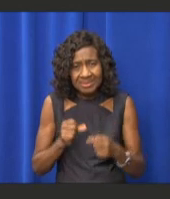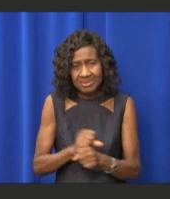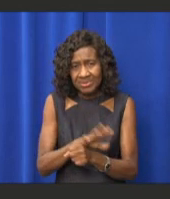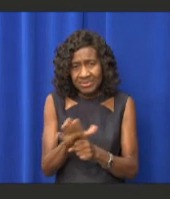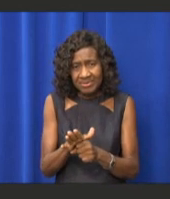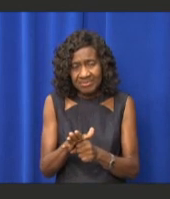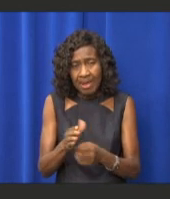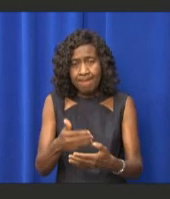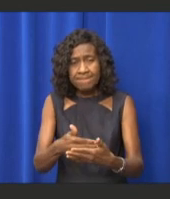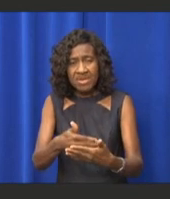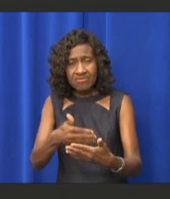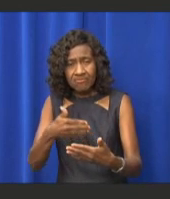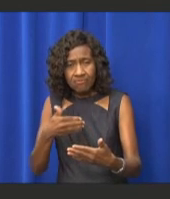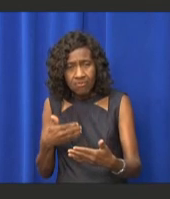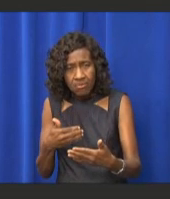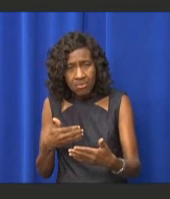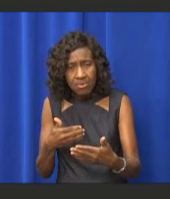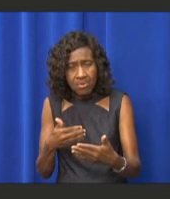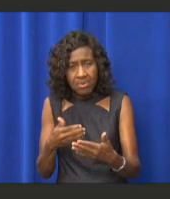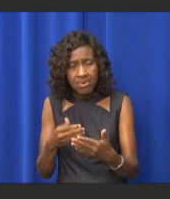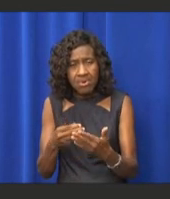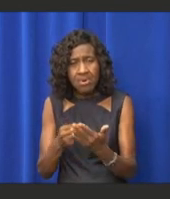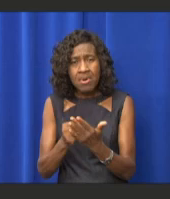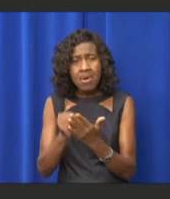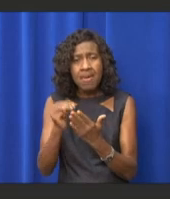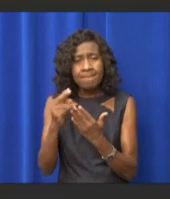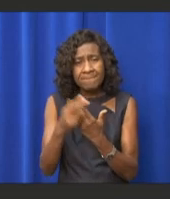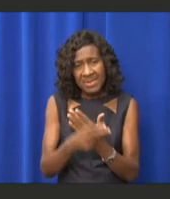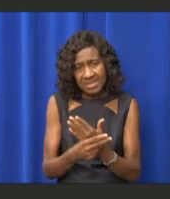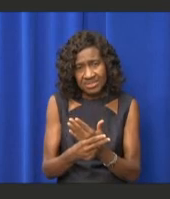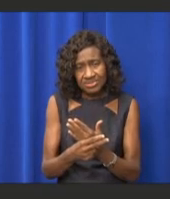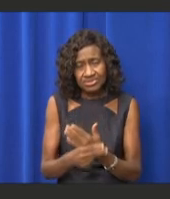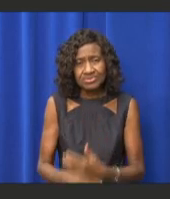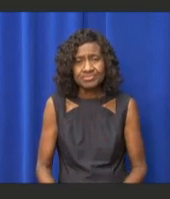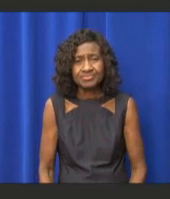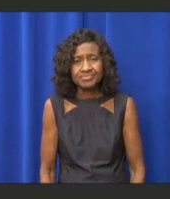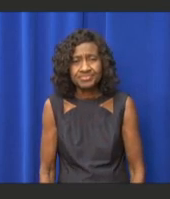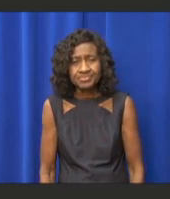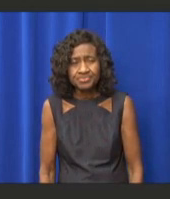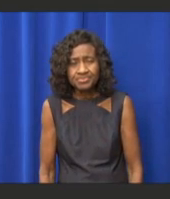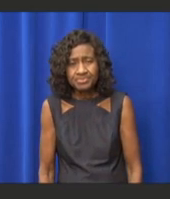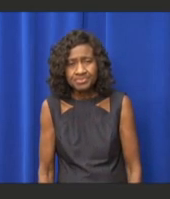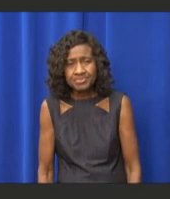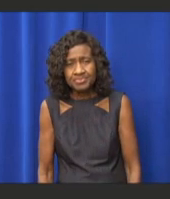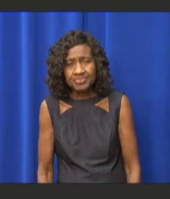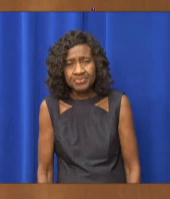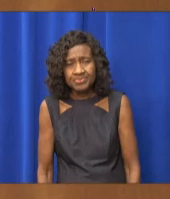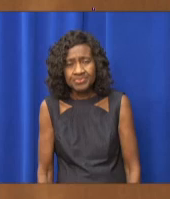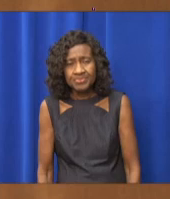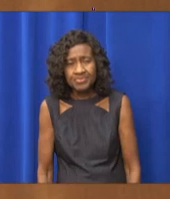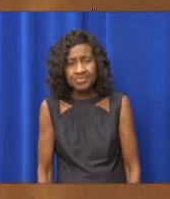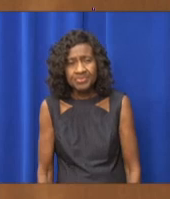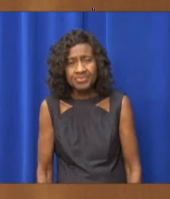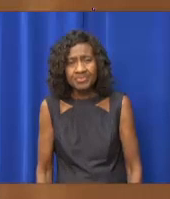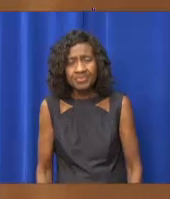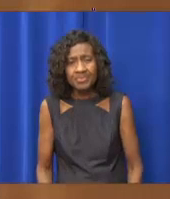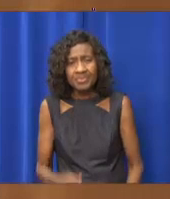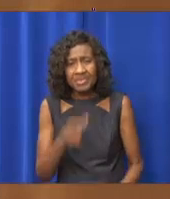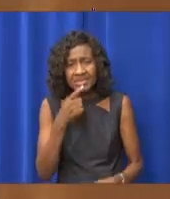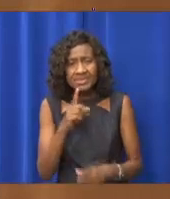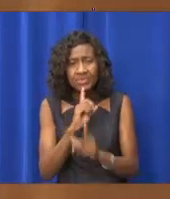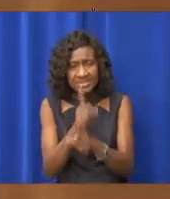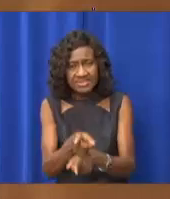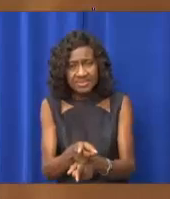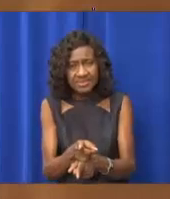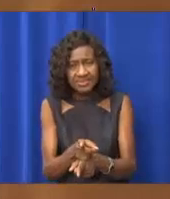it's asymptomatic people spreading to more asymptomatic people? I think that, you know, we have to bear in